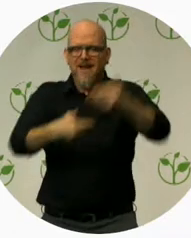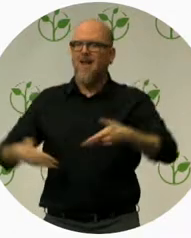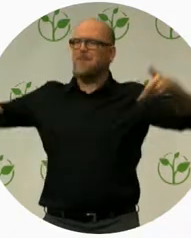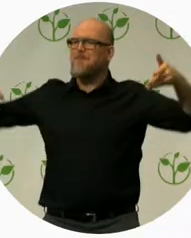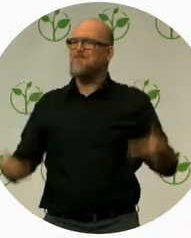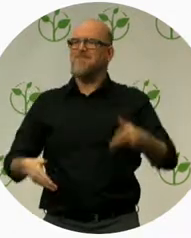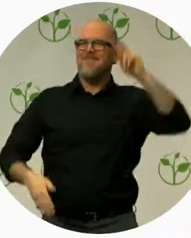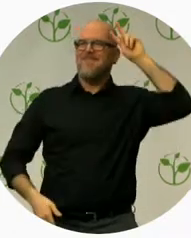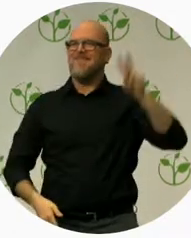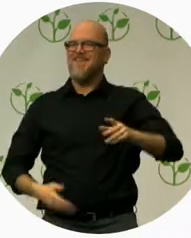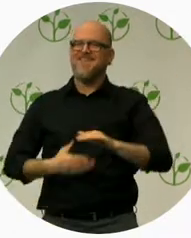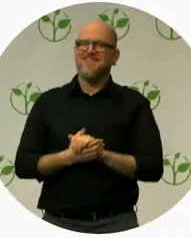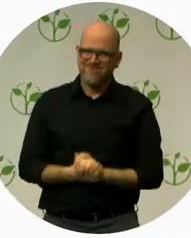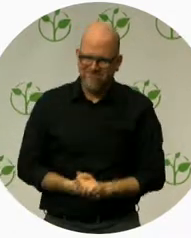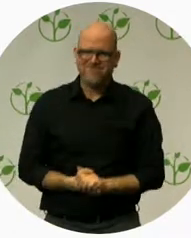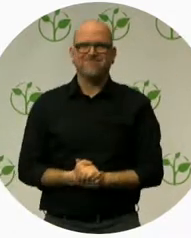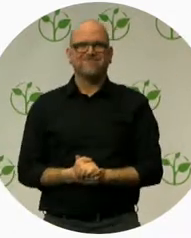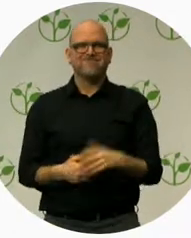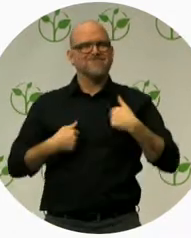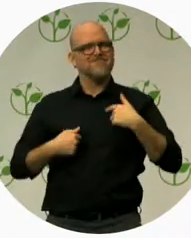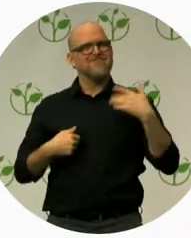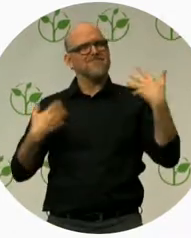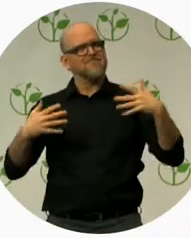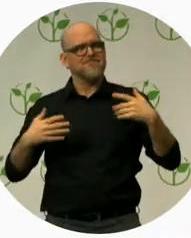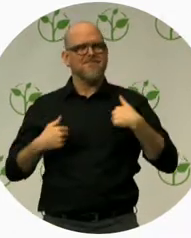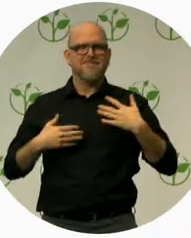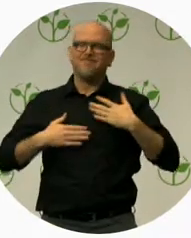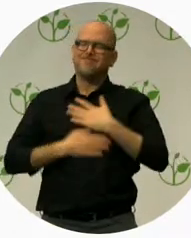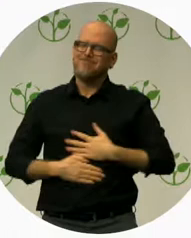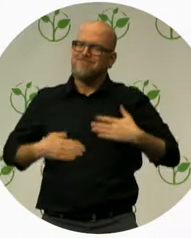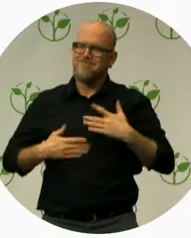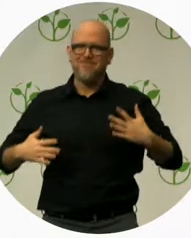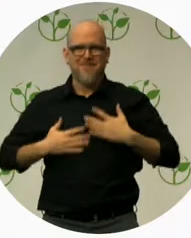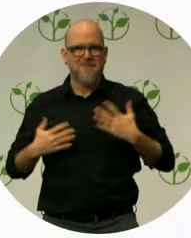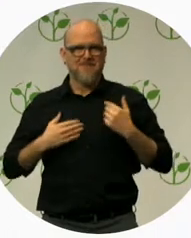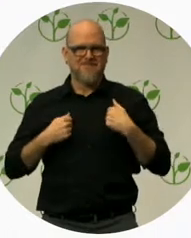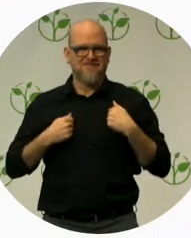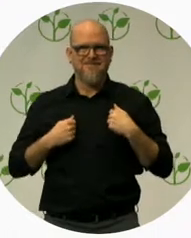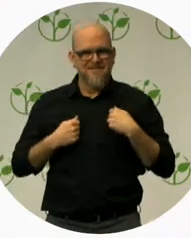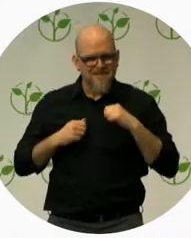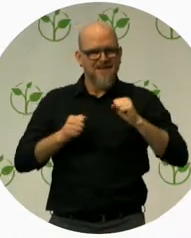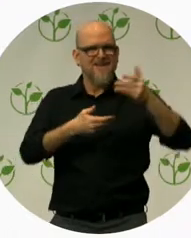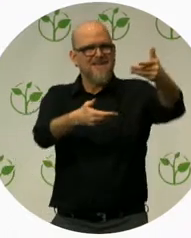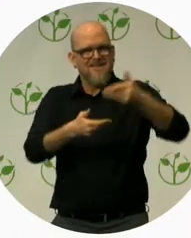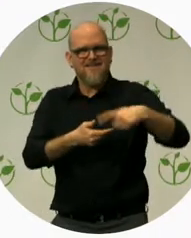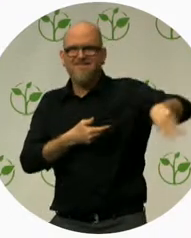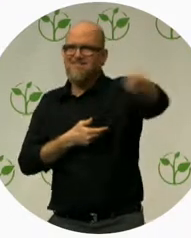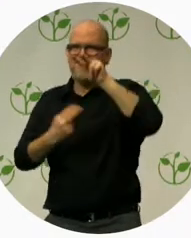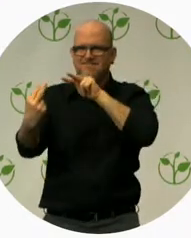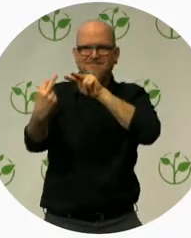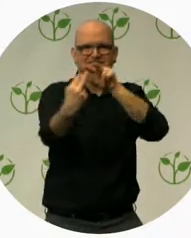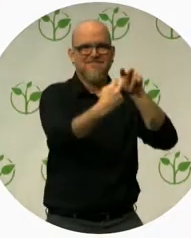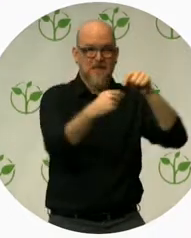here and you are able to join us here in Vienna today. This year, I think, there